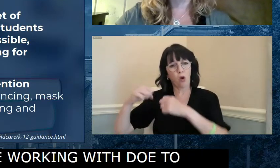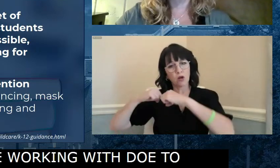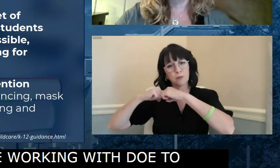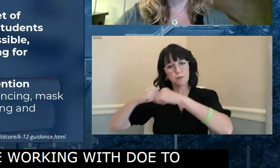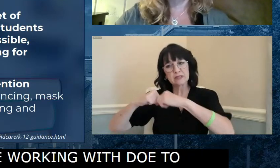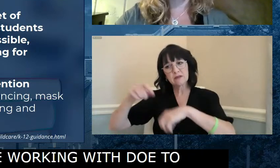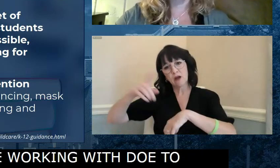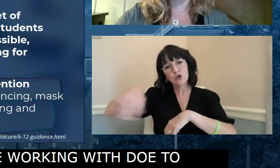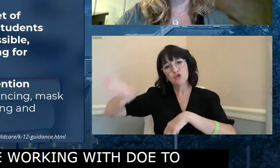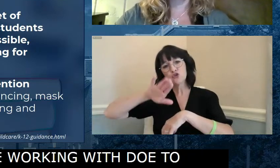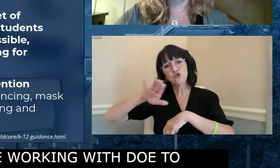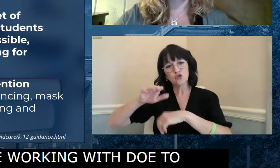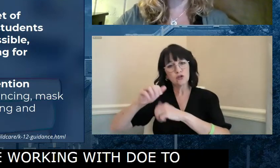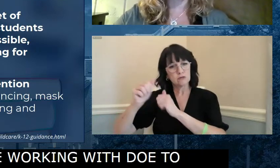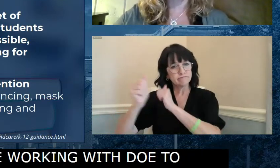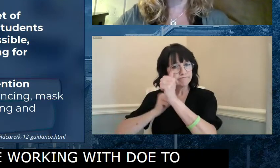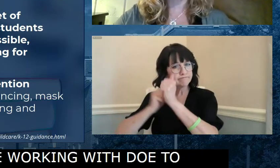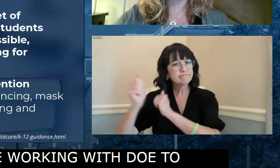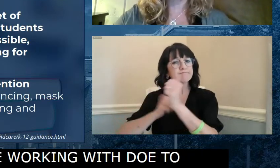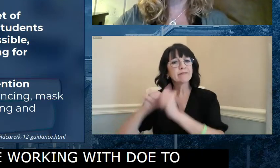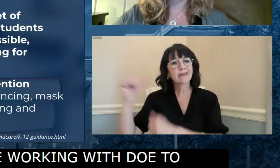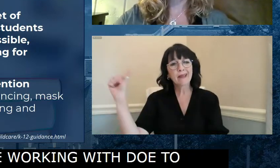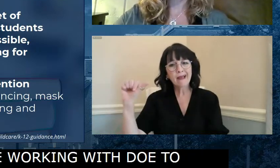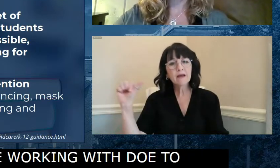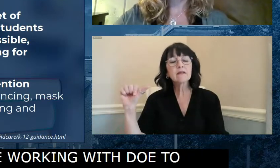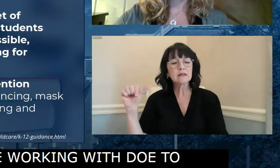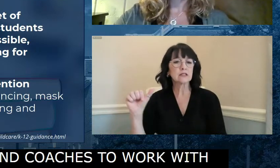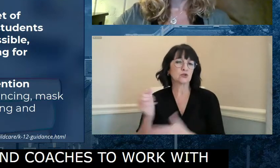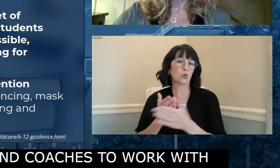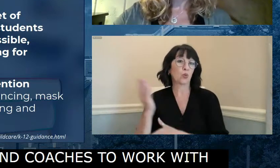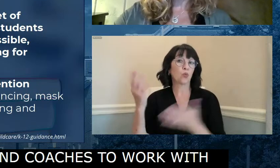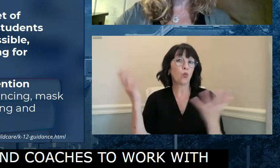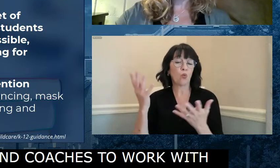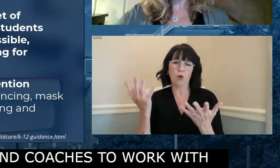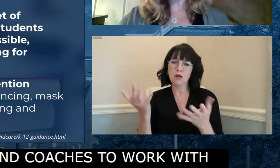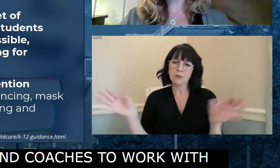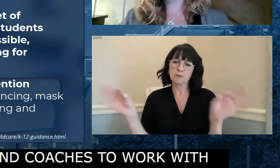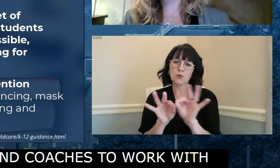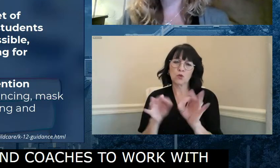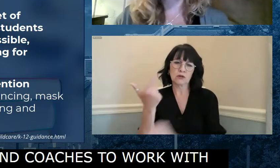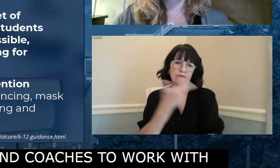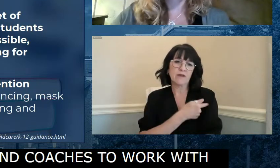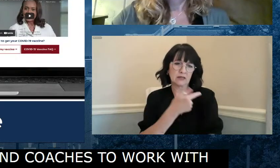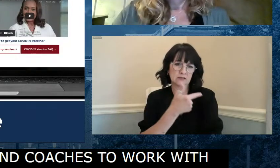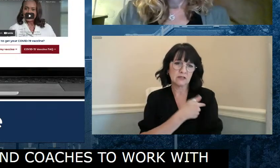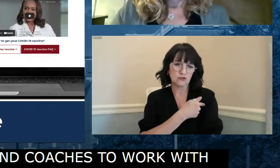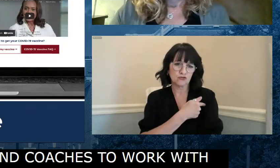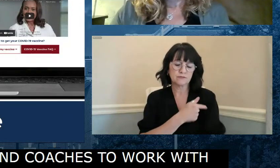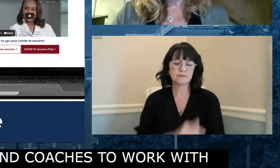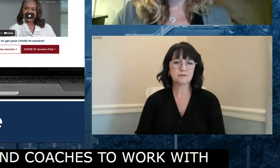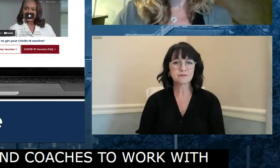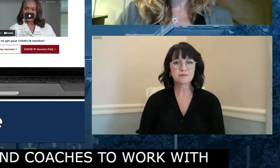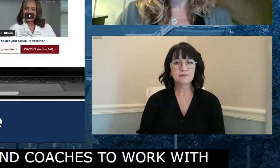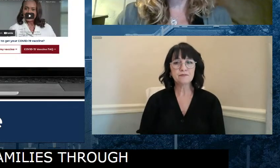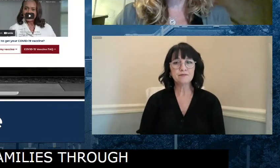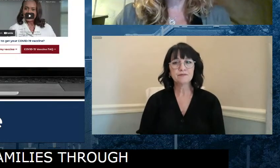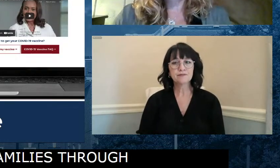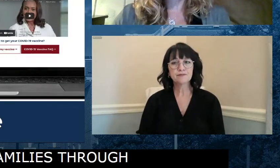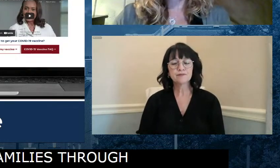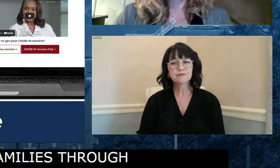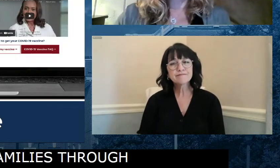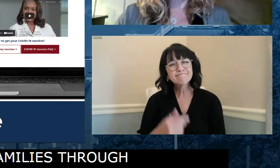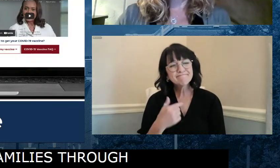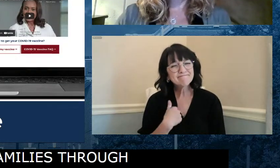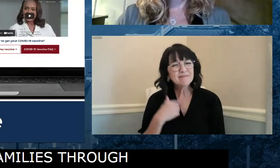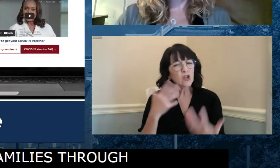their athletes and families through vaccination. So I just want to finish with just touching on the